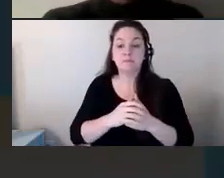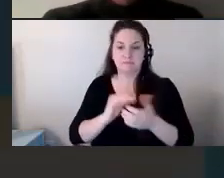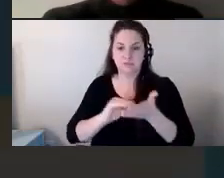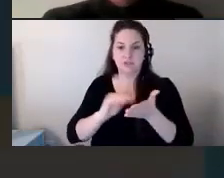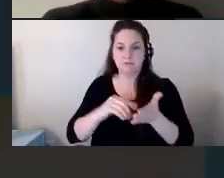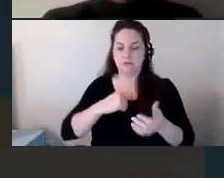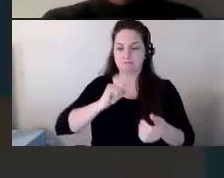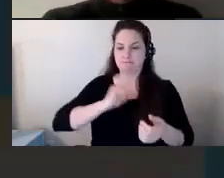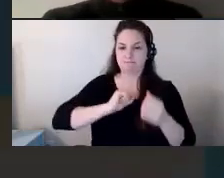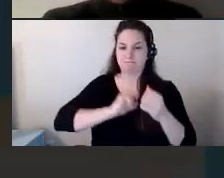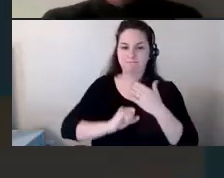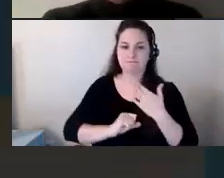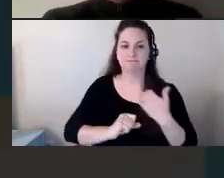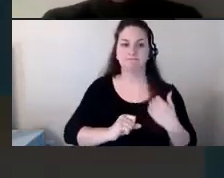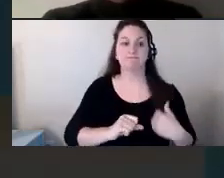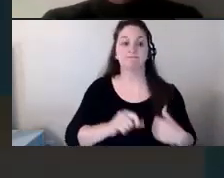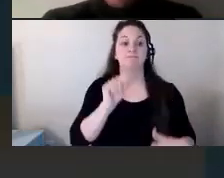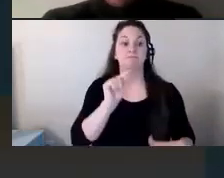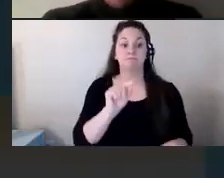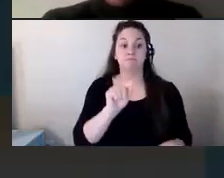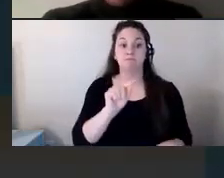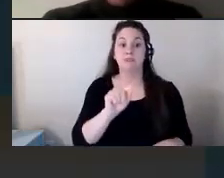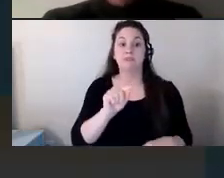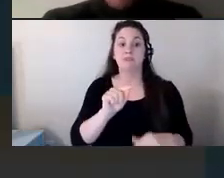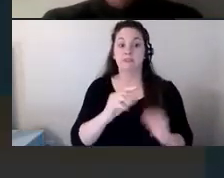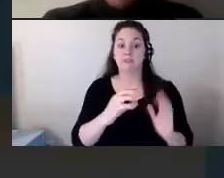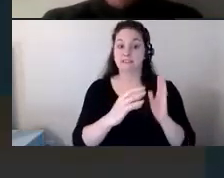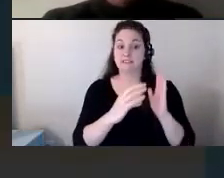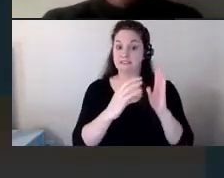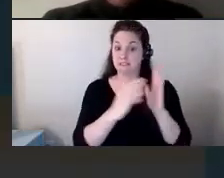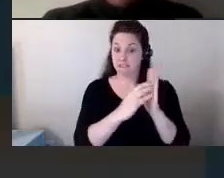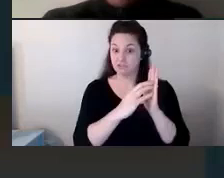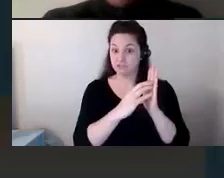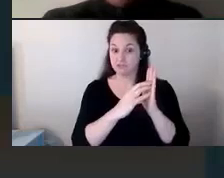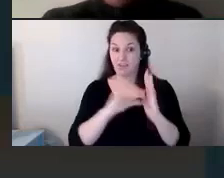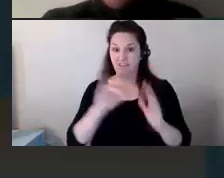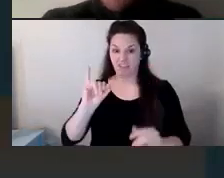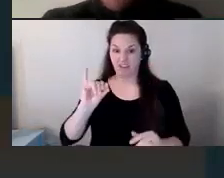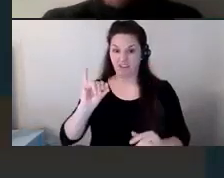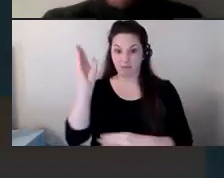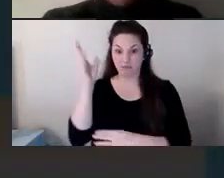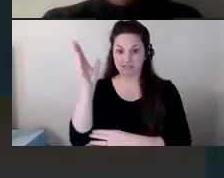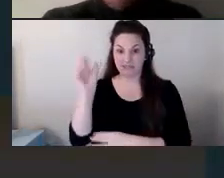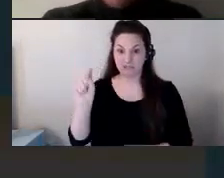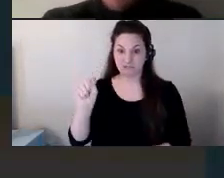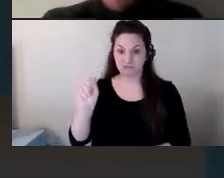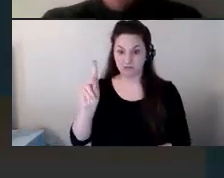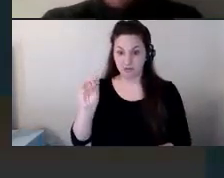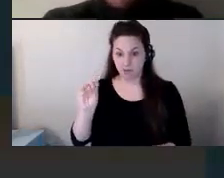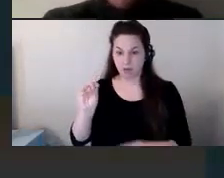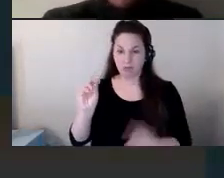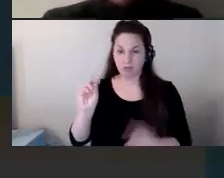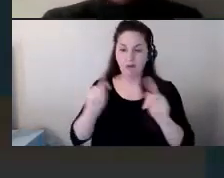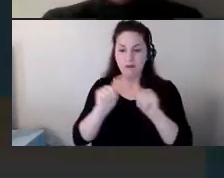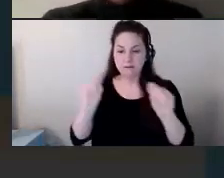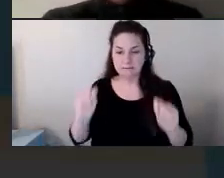me, and then this section of the iPresentation Studio or template